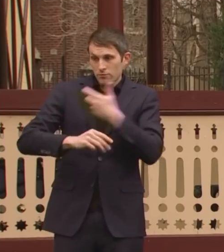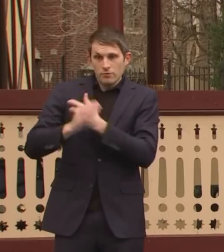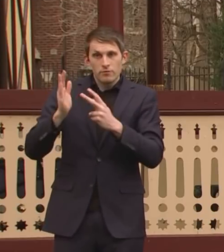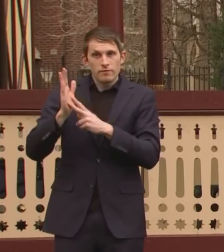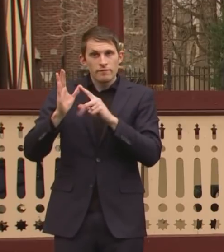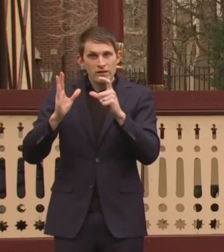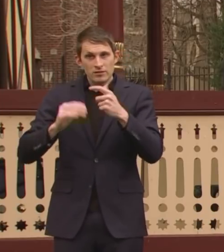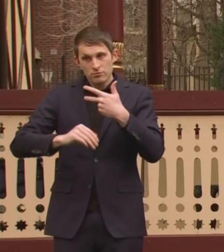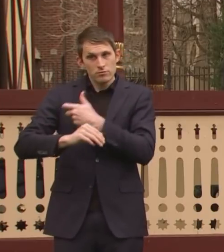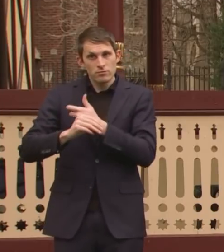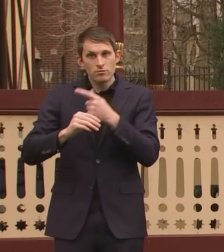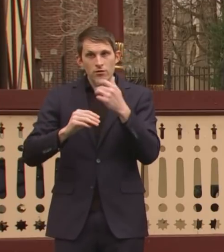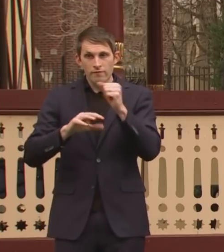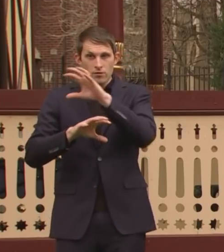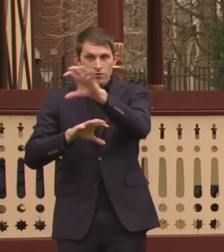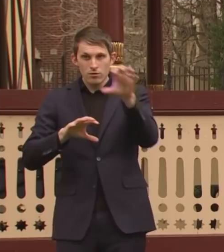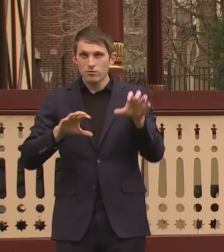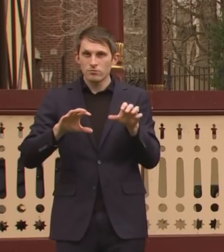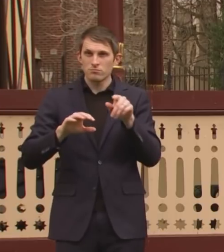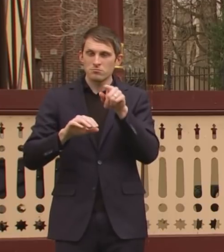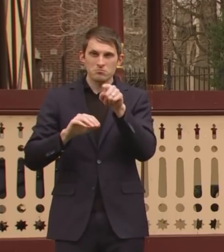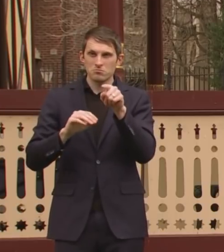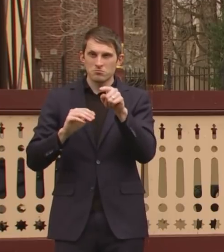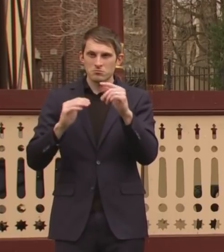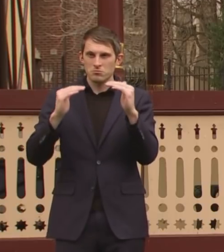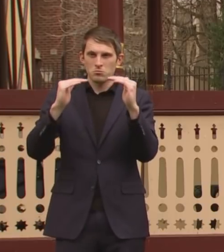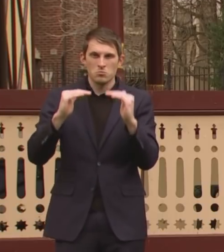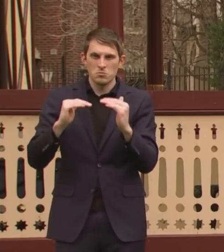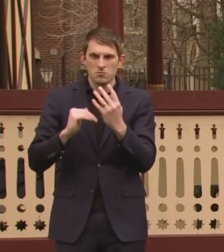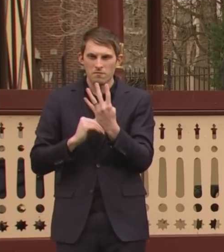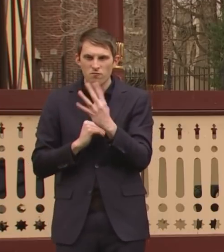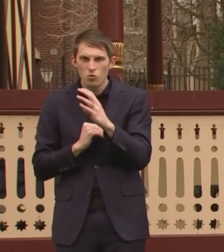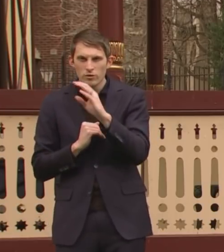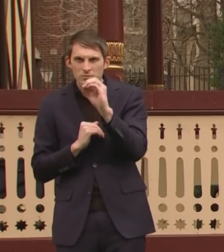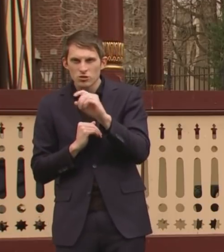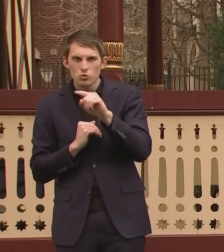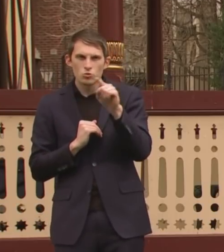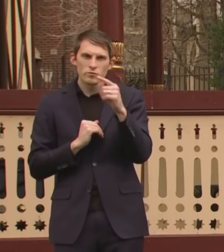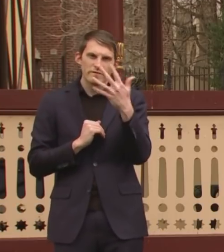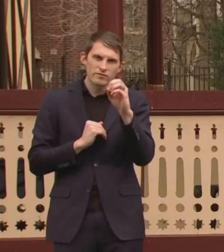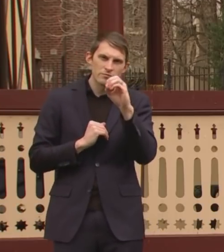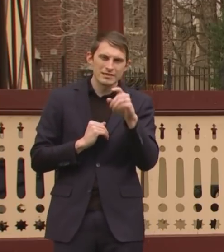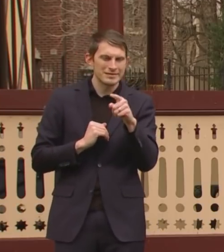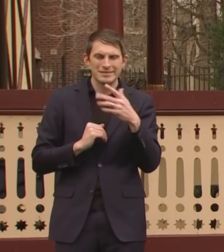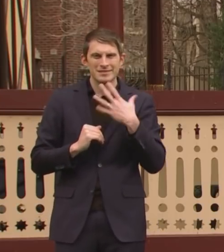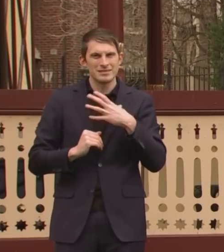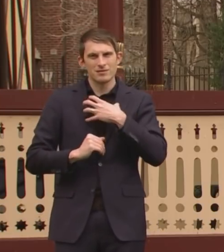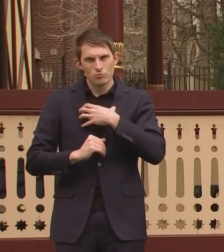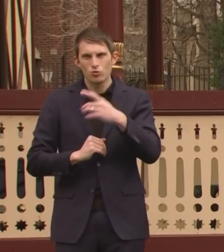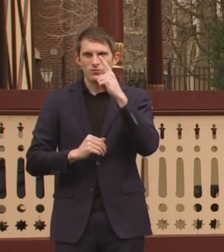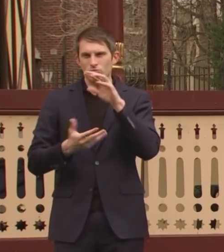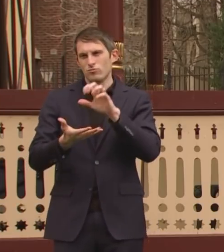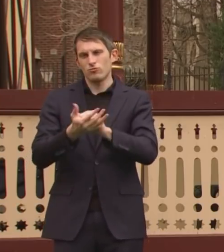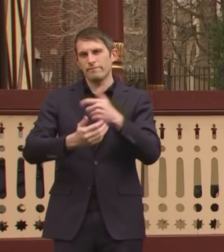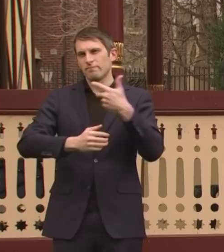the Victorian average for first doses, and so grab those AstraZeneca doses available, or otherwise